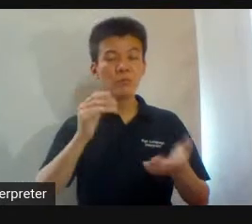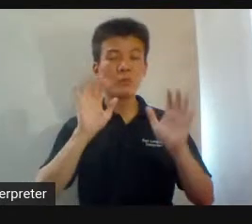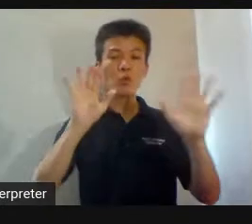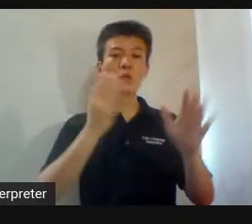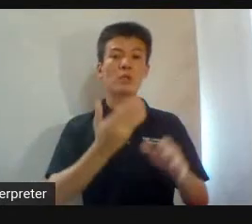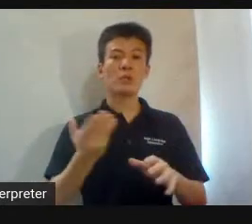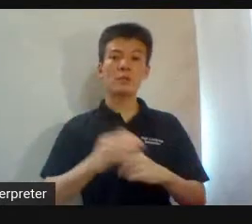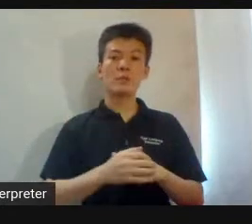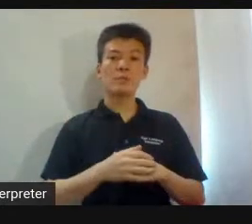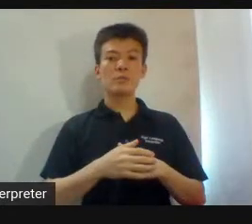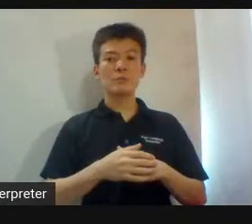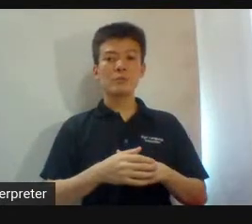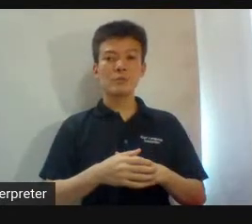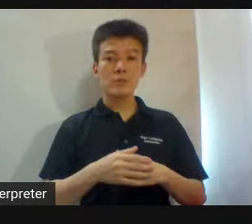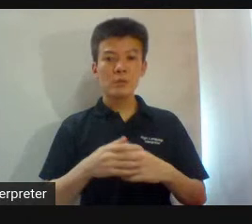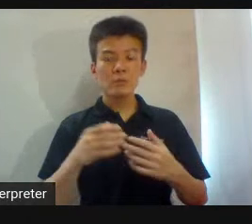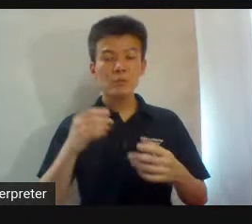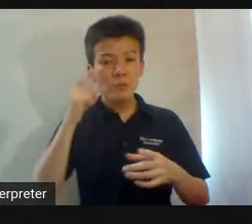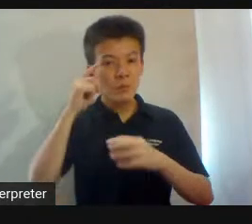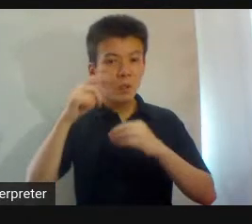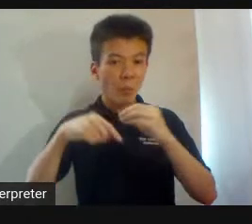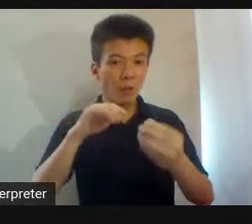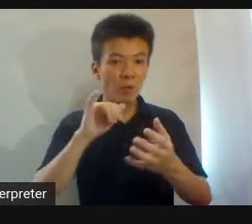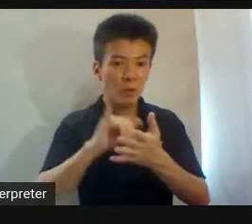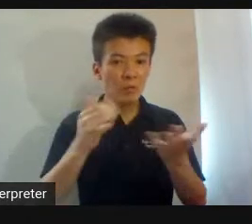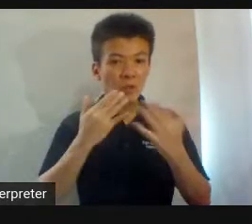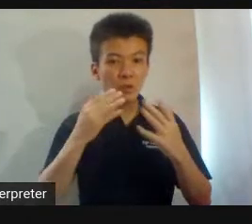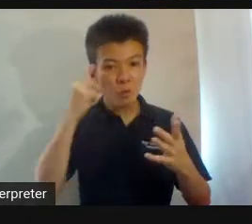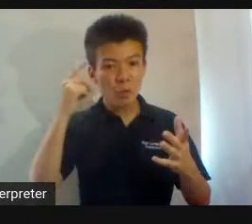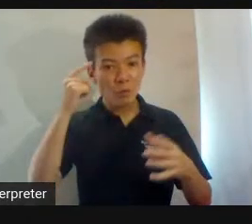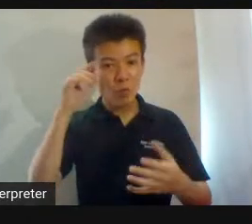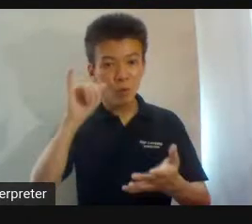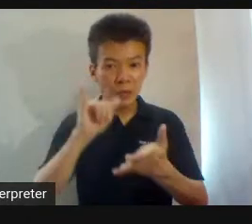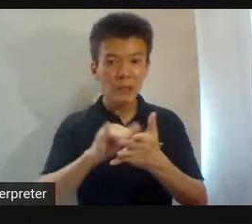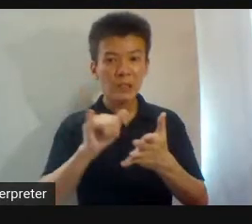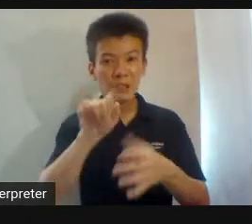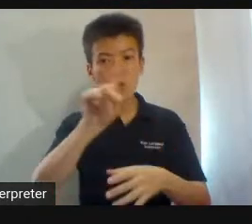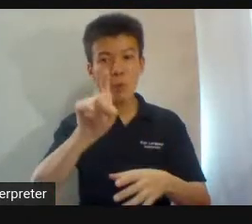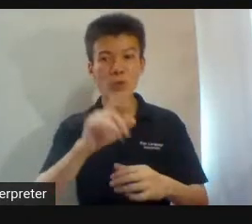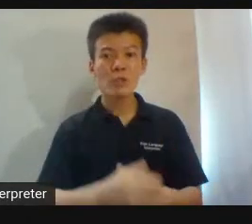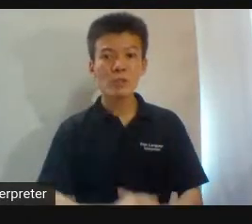that Pranella is even thinking about this. And thank you so much for the question.